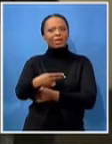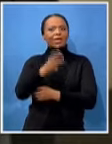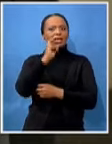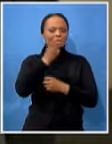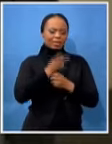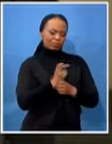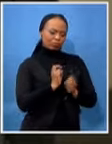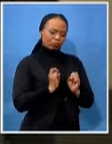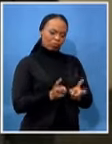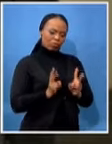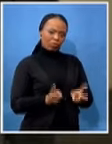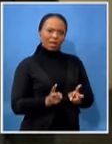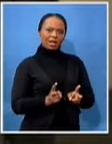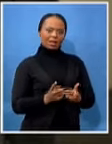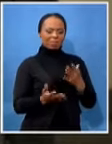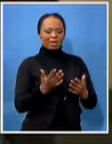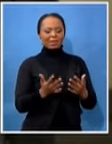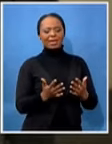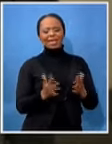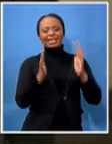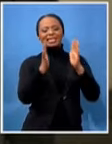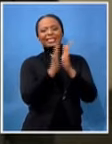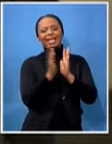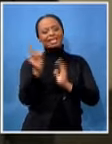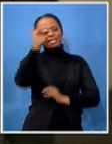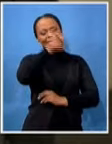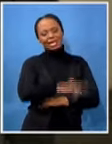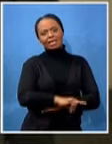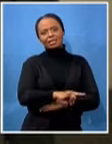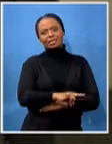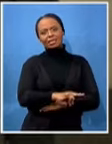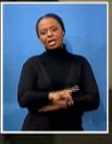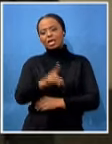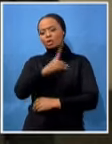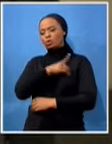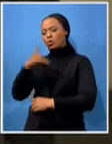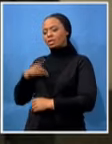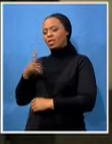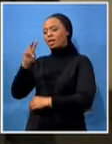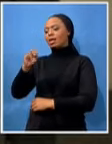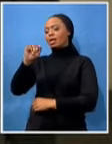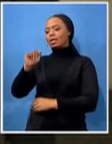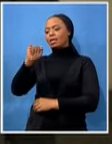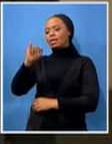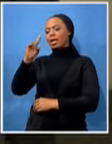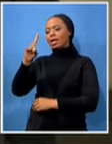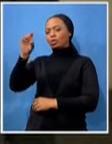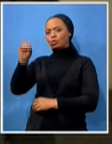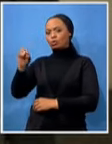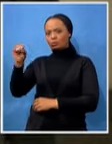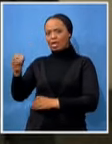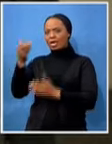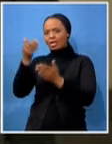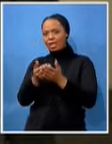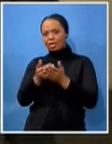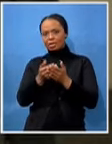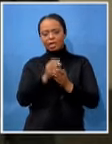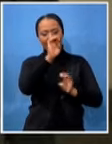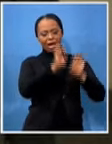Dr. Naidu can actually absorb 25 patients every day for the next 10 days. You'll still have enough